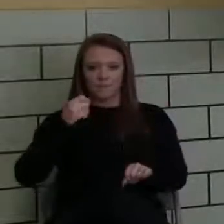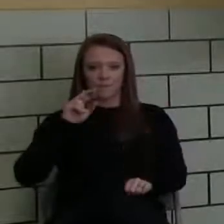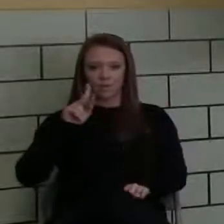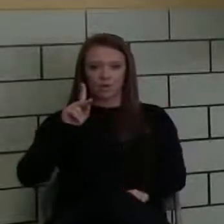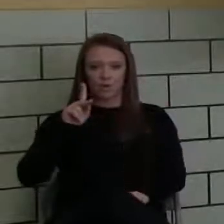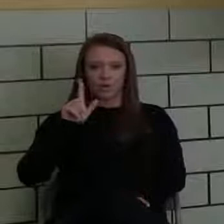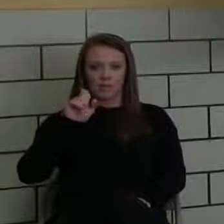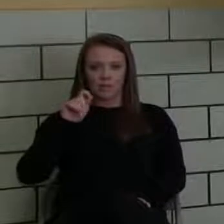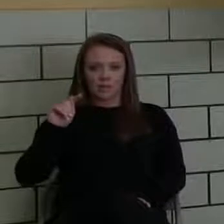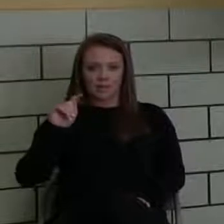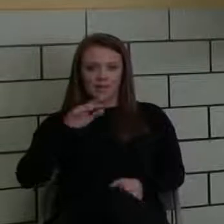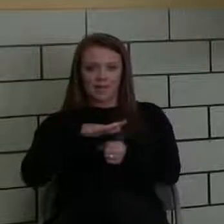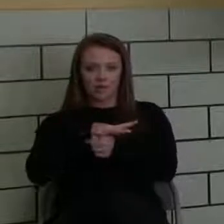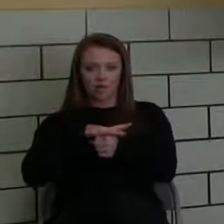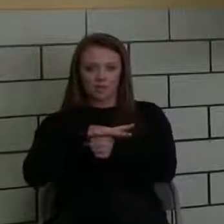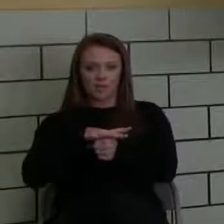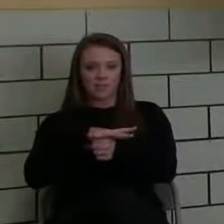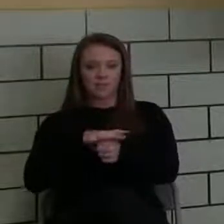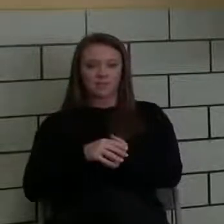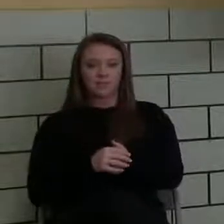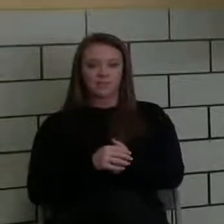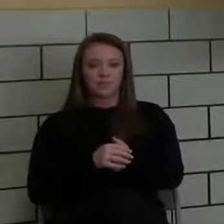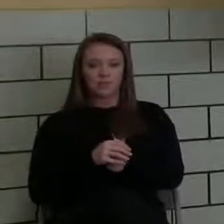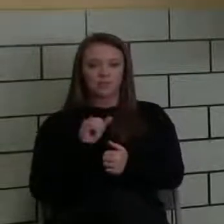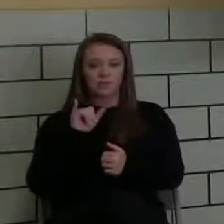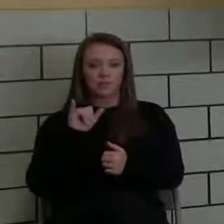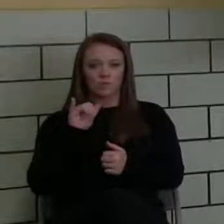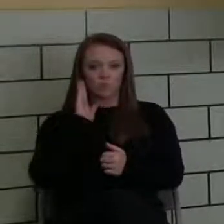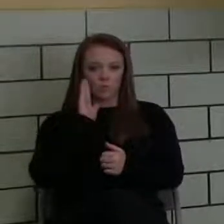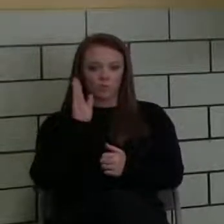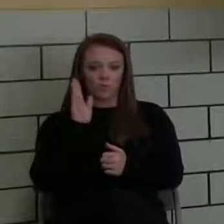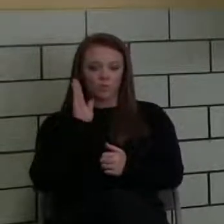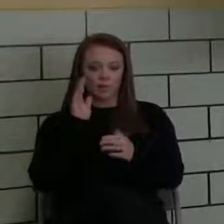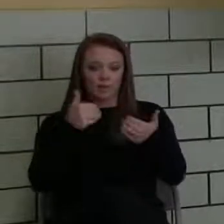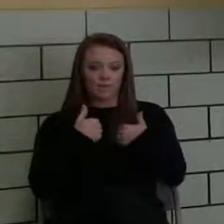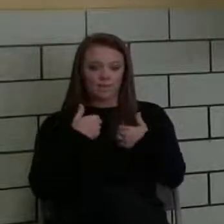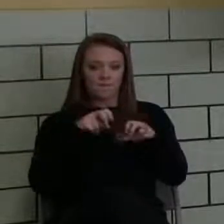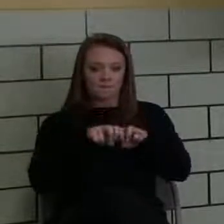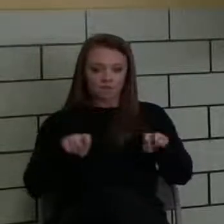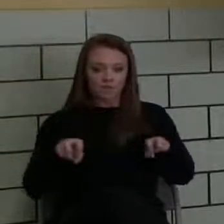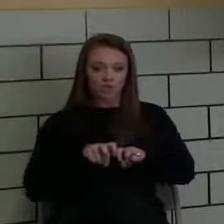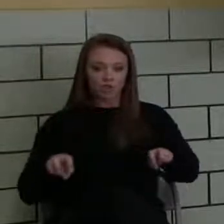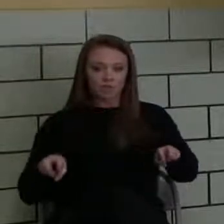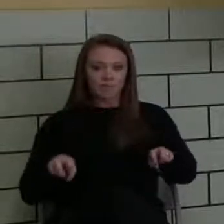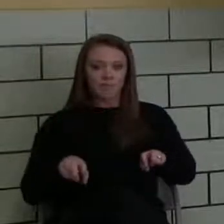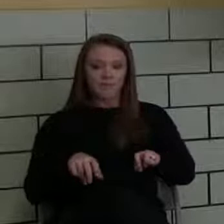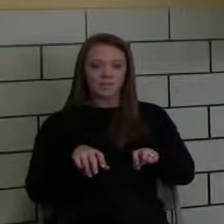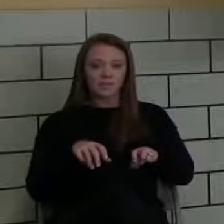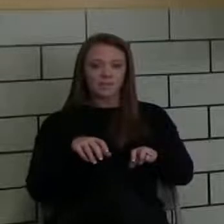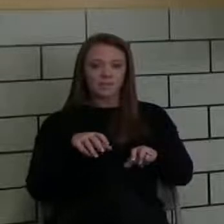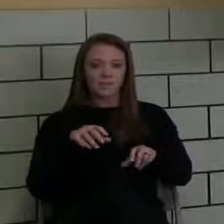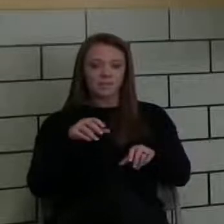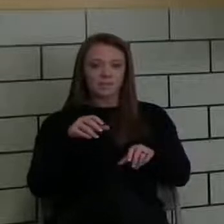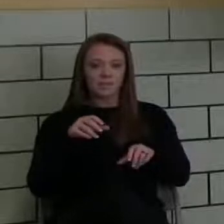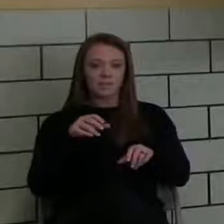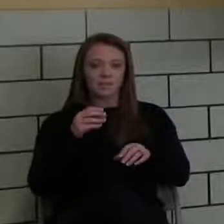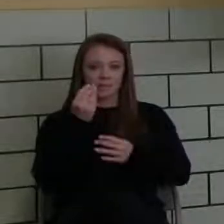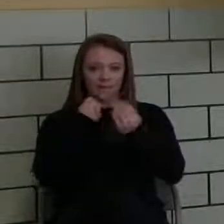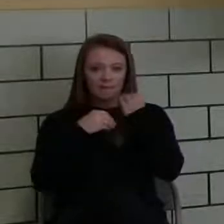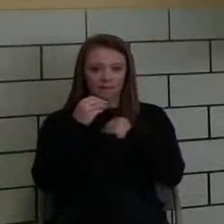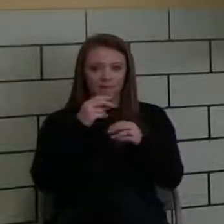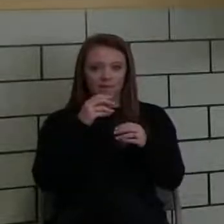areas that would have space for benches and cafe seating. Other things like bike racks will be in those